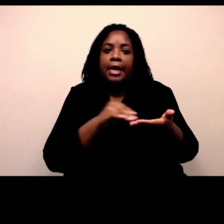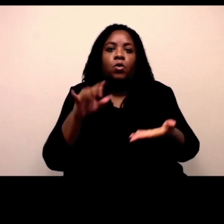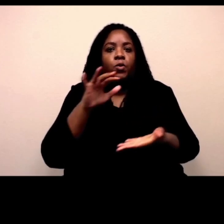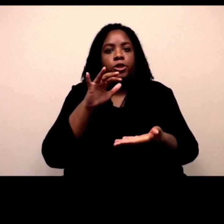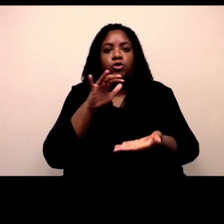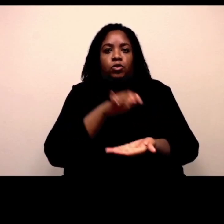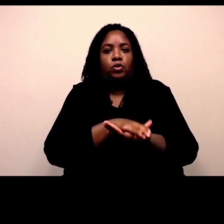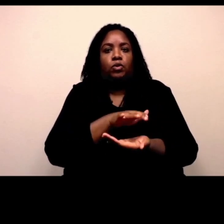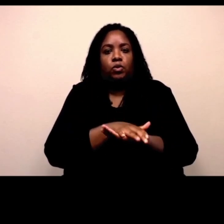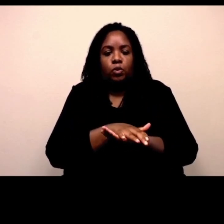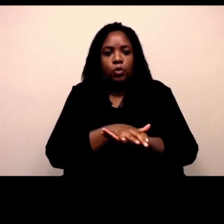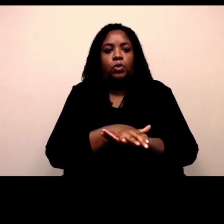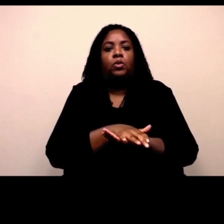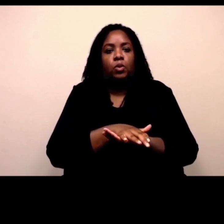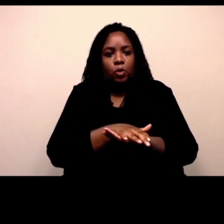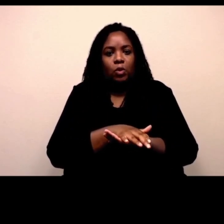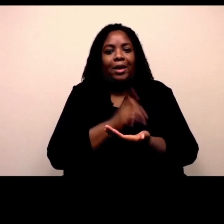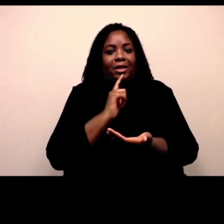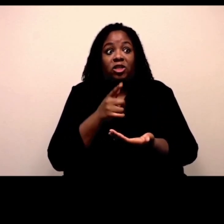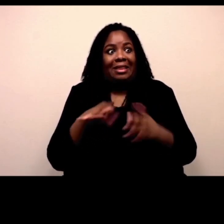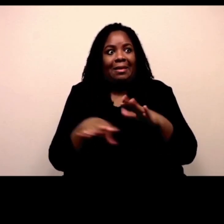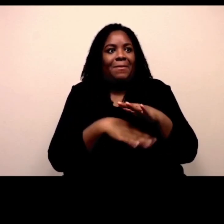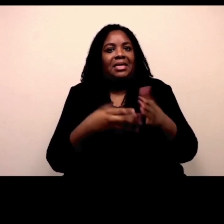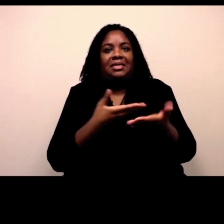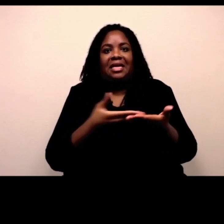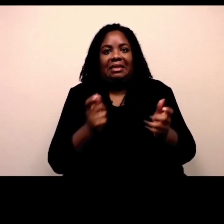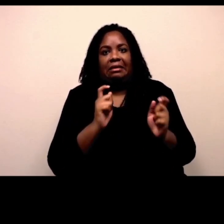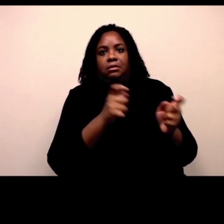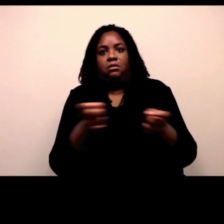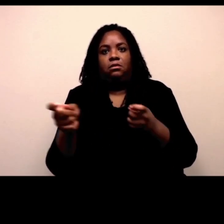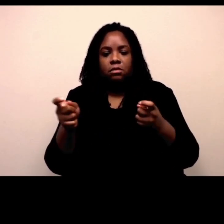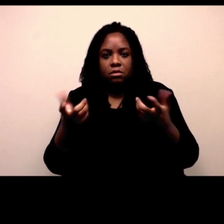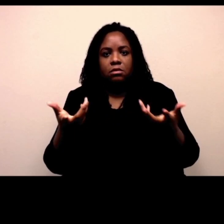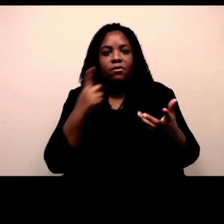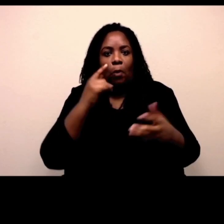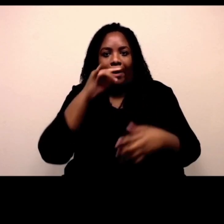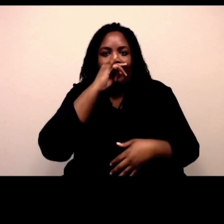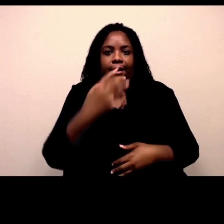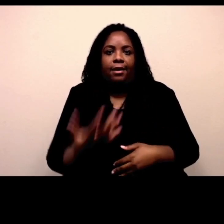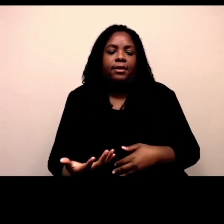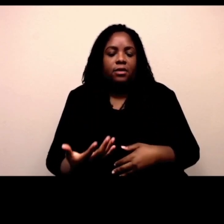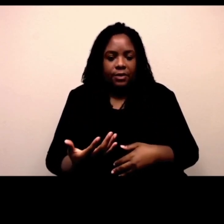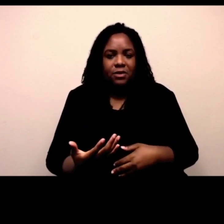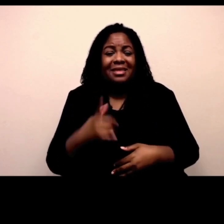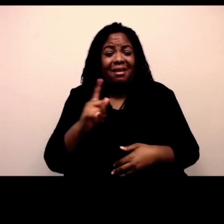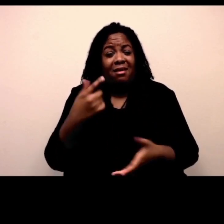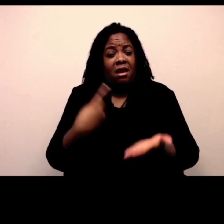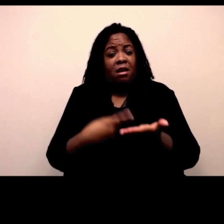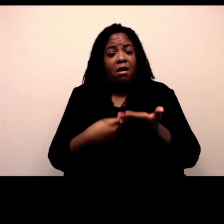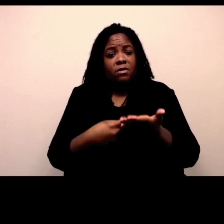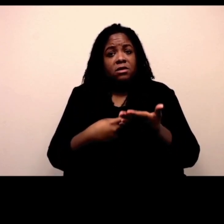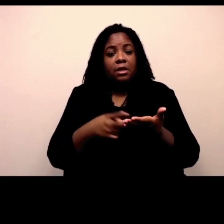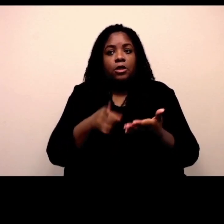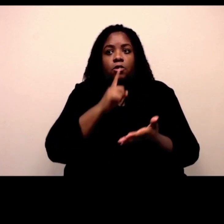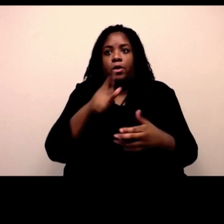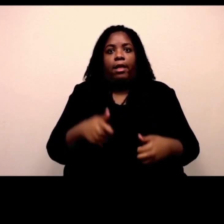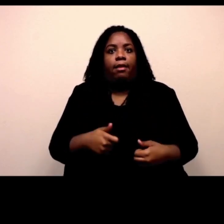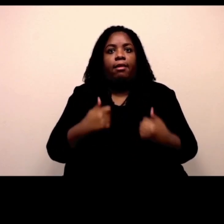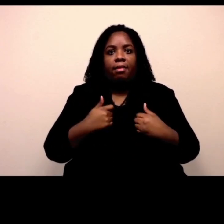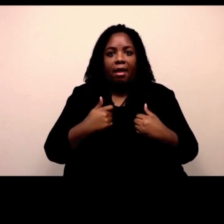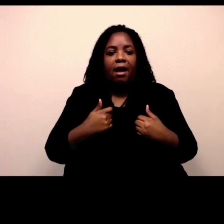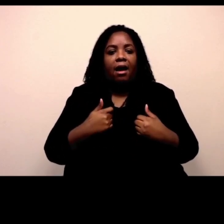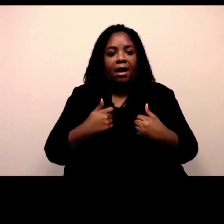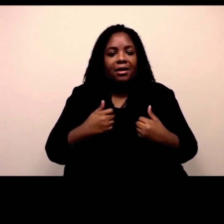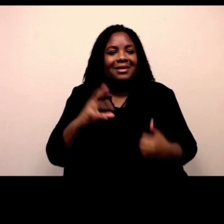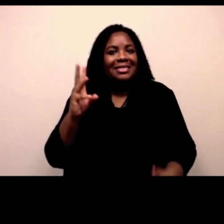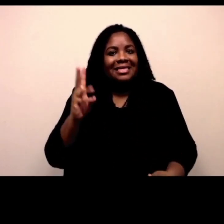Is just equipping us with the basics, things like headphones. And a lot of times that conversation, which is the reality for 60